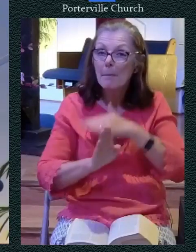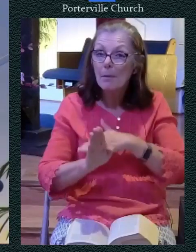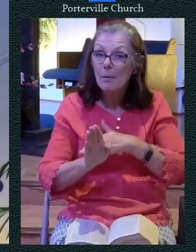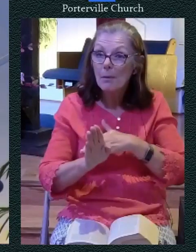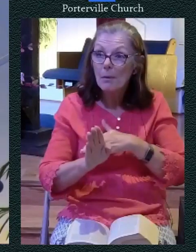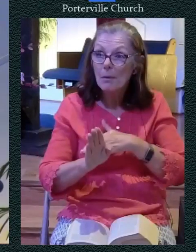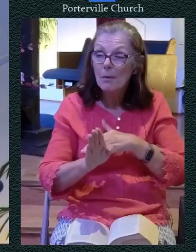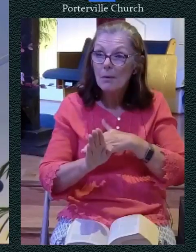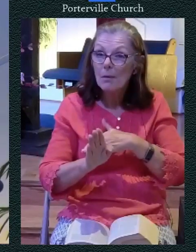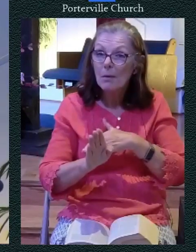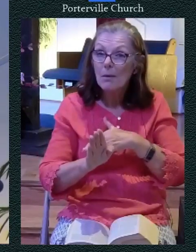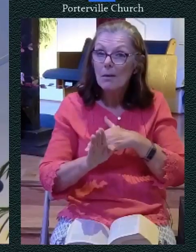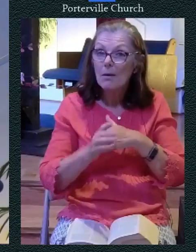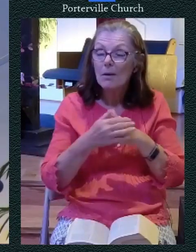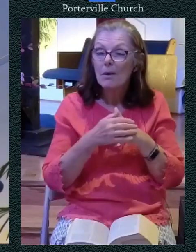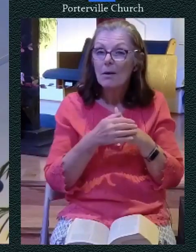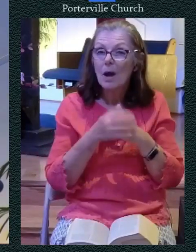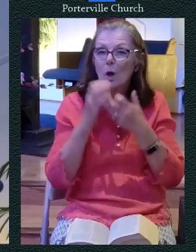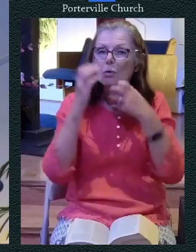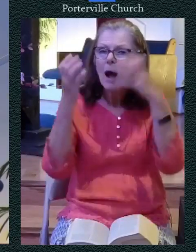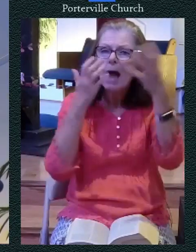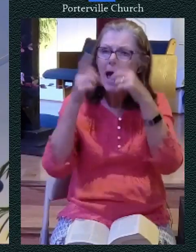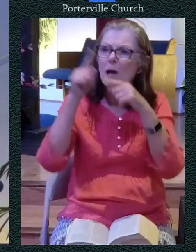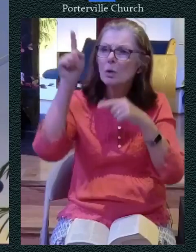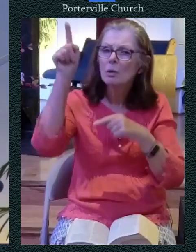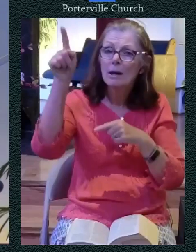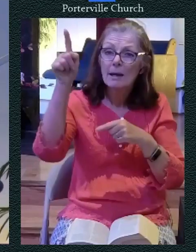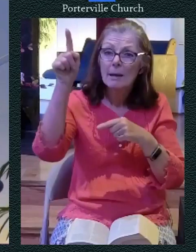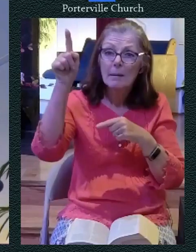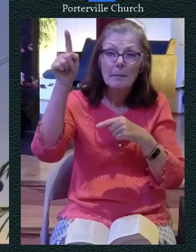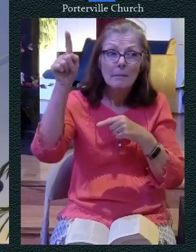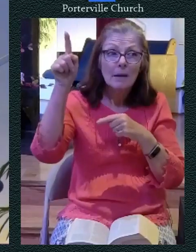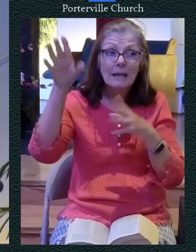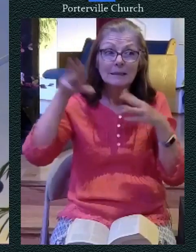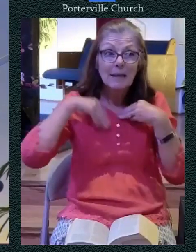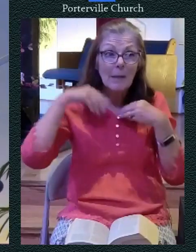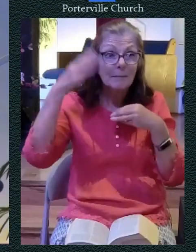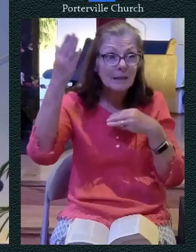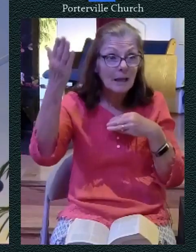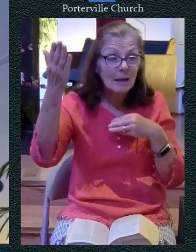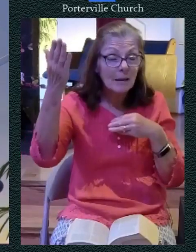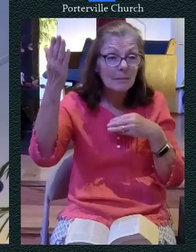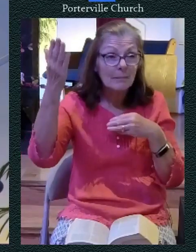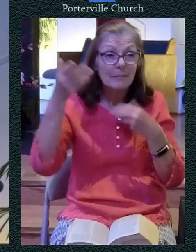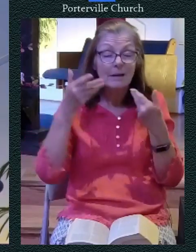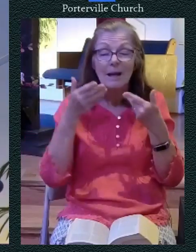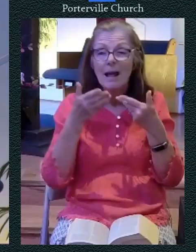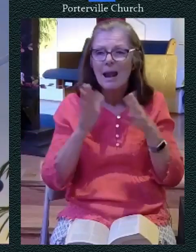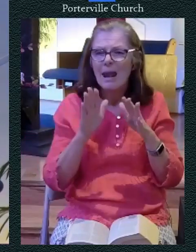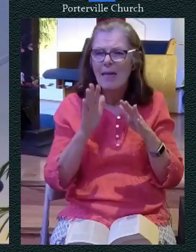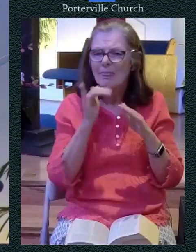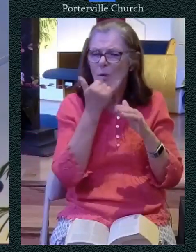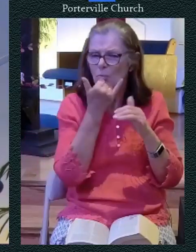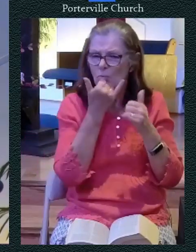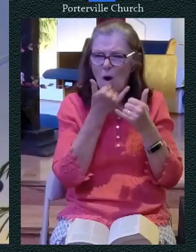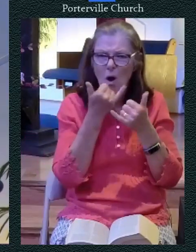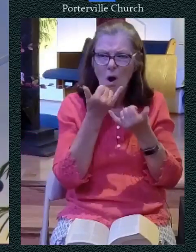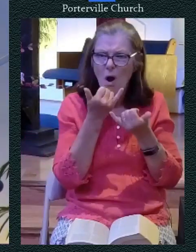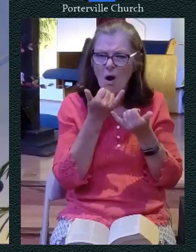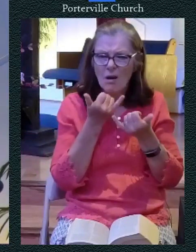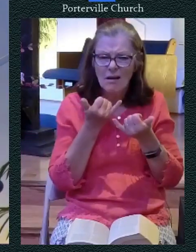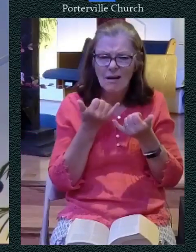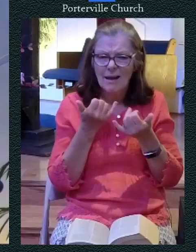cry out to Him, to come to Him, to let the wrong stuff come up and then just give it to Him.